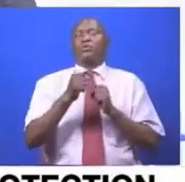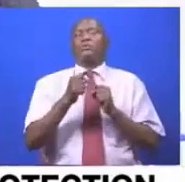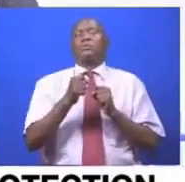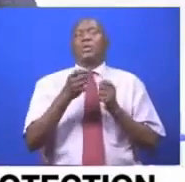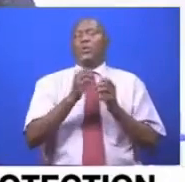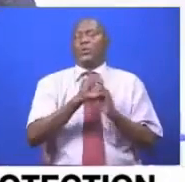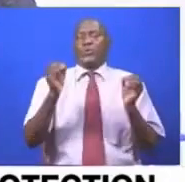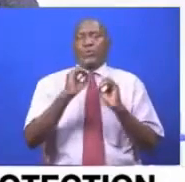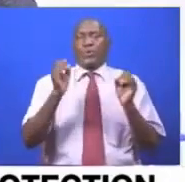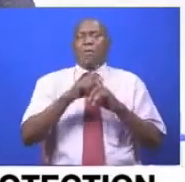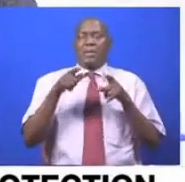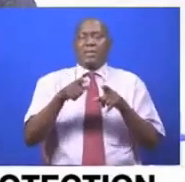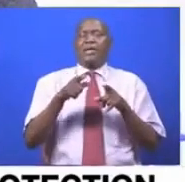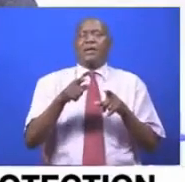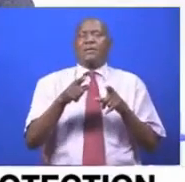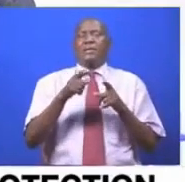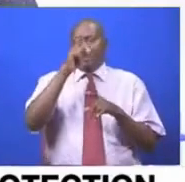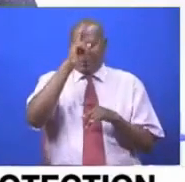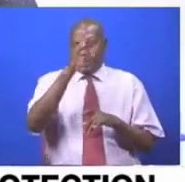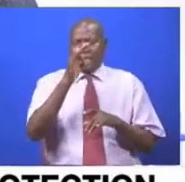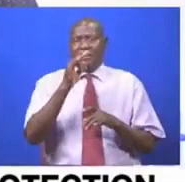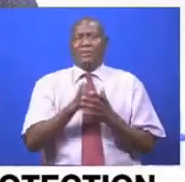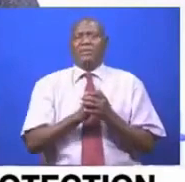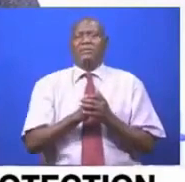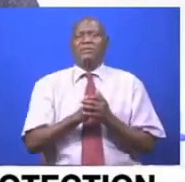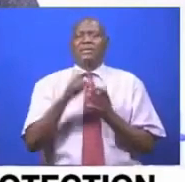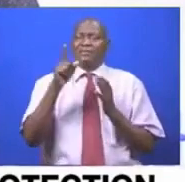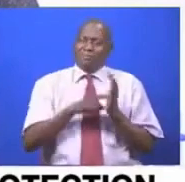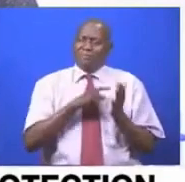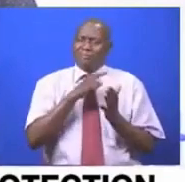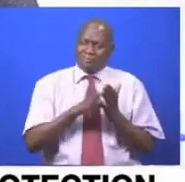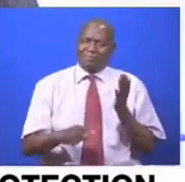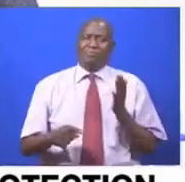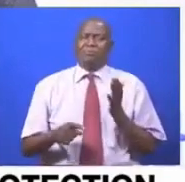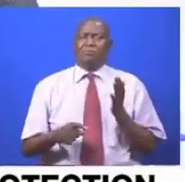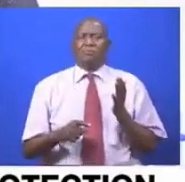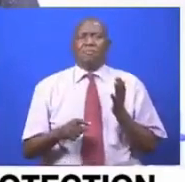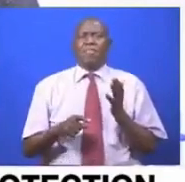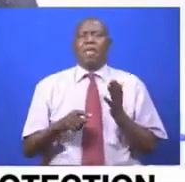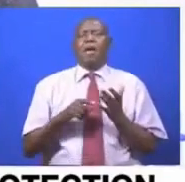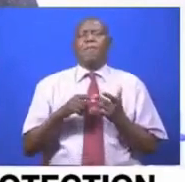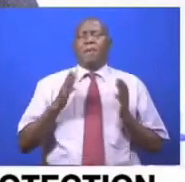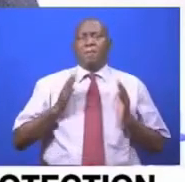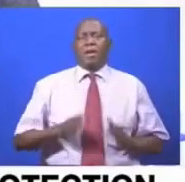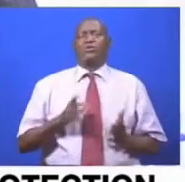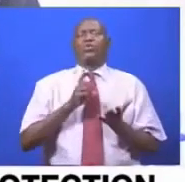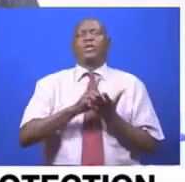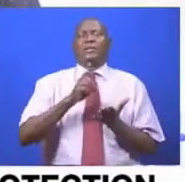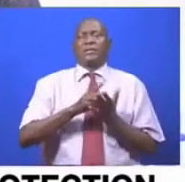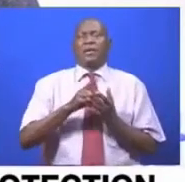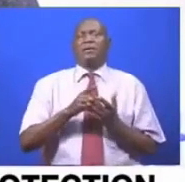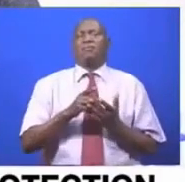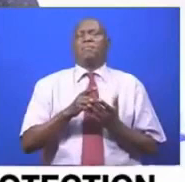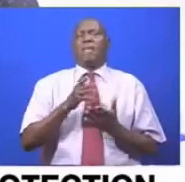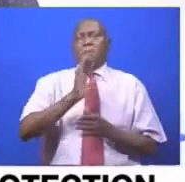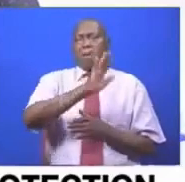Yet there was a serious, gross violation of personal data belonging to Kenyans. So